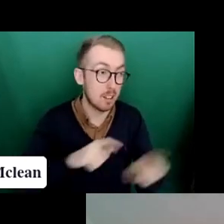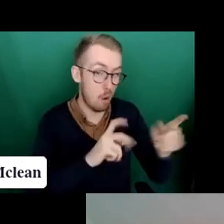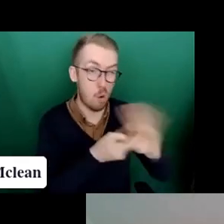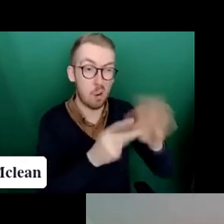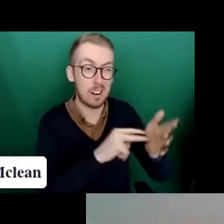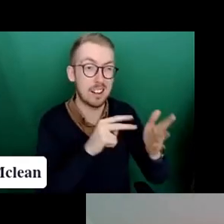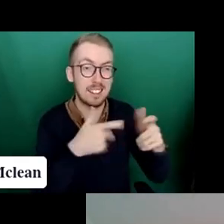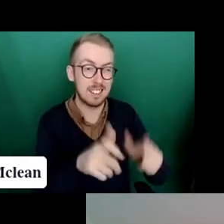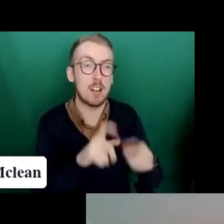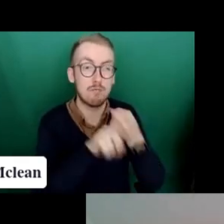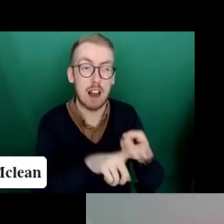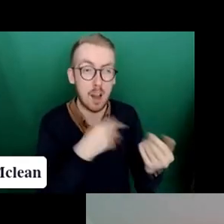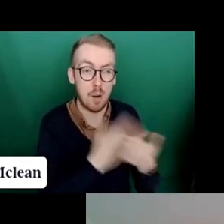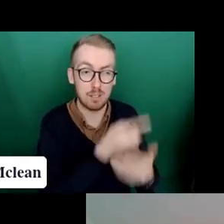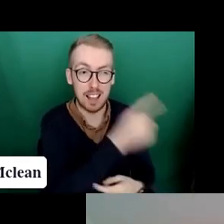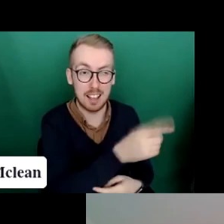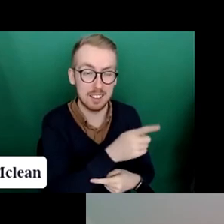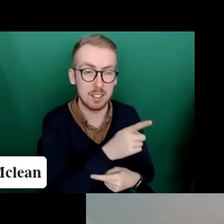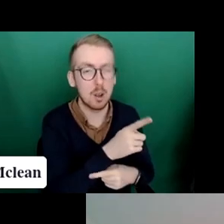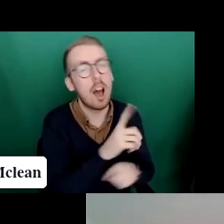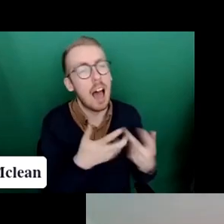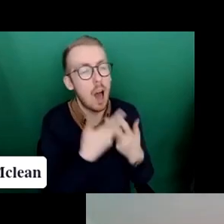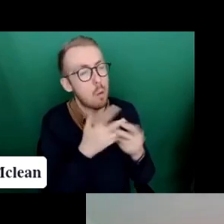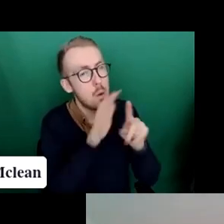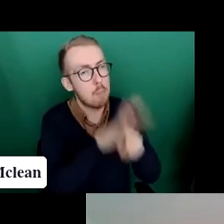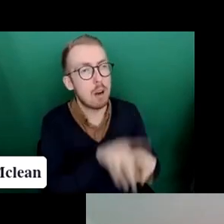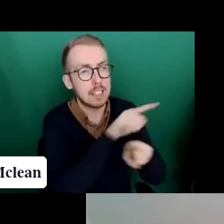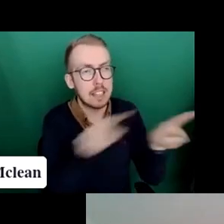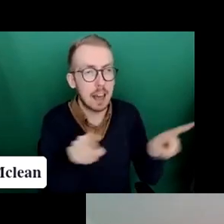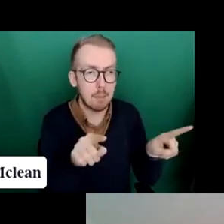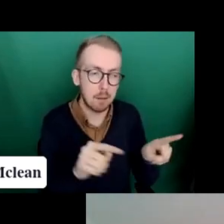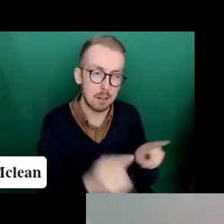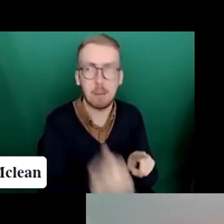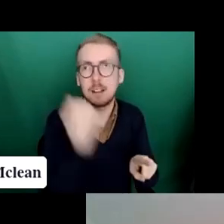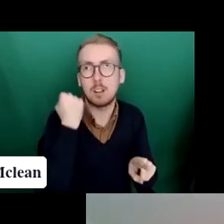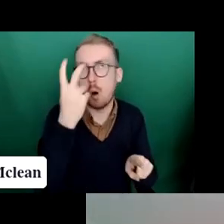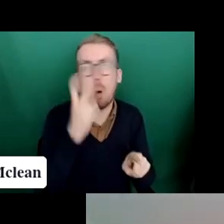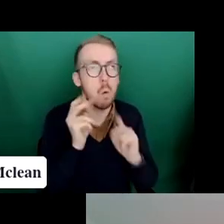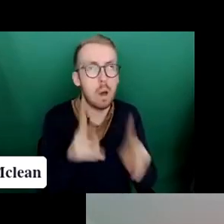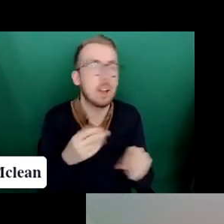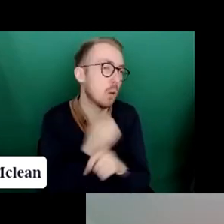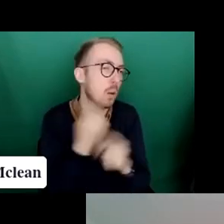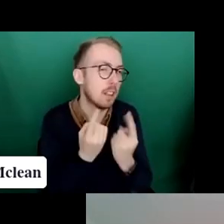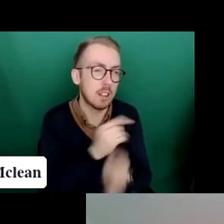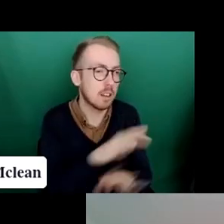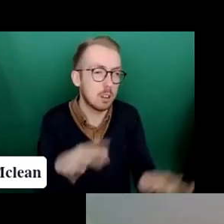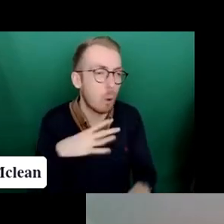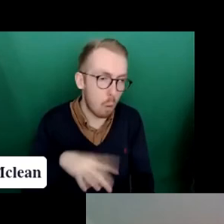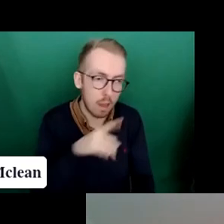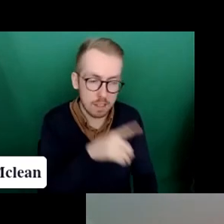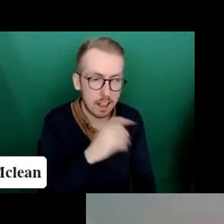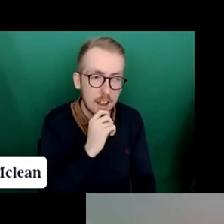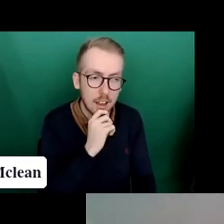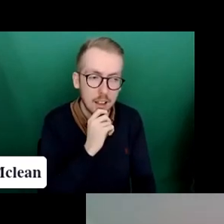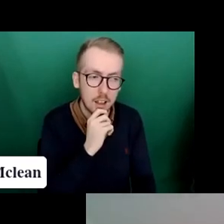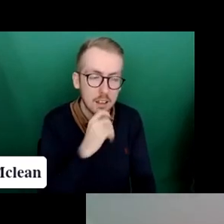and increasingly cultural organizations under pressure. And that's back to the old way of doing things. We don't particularly want that. And so